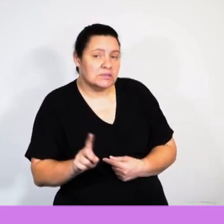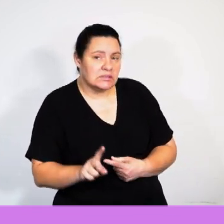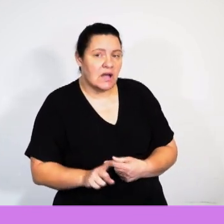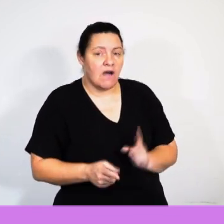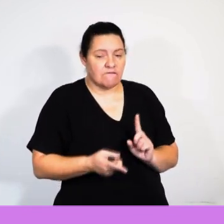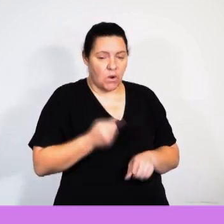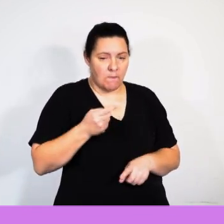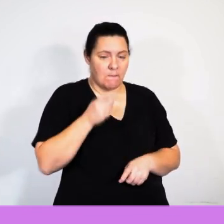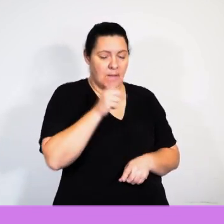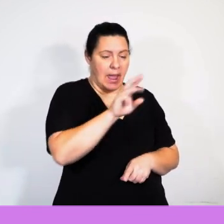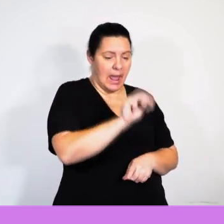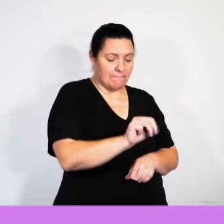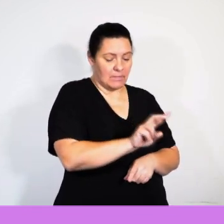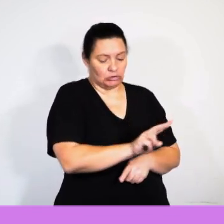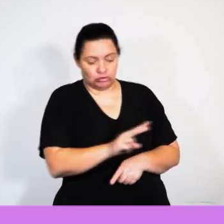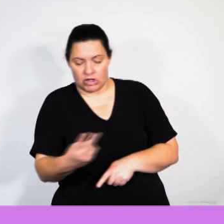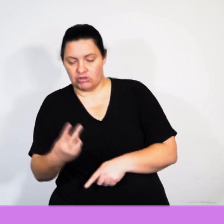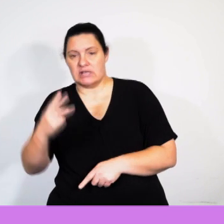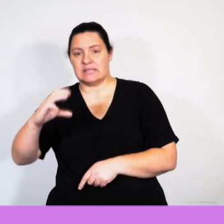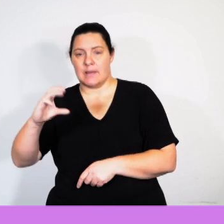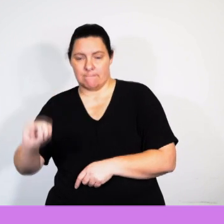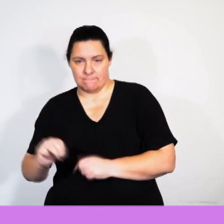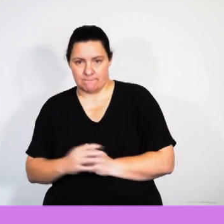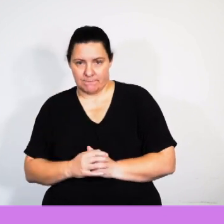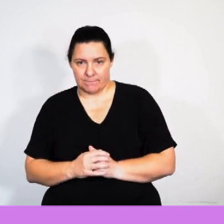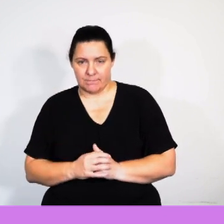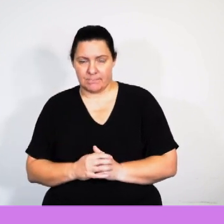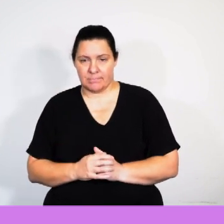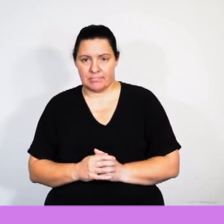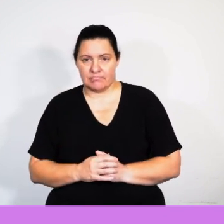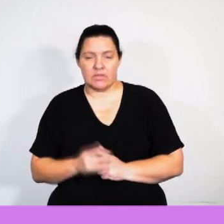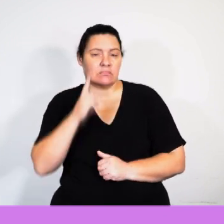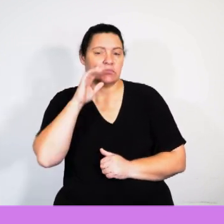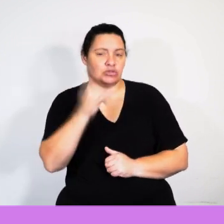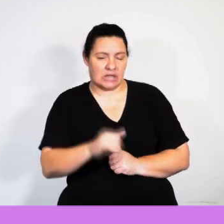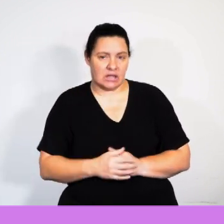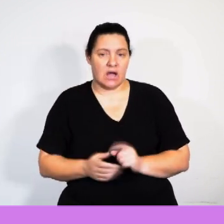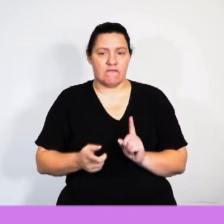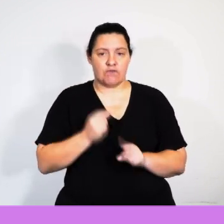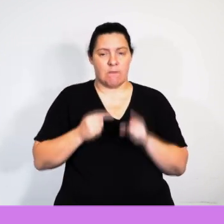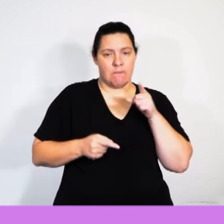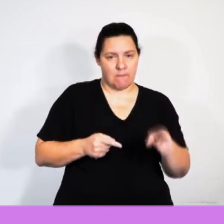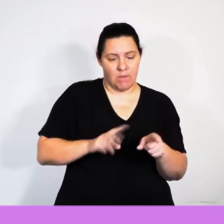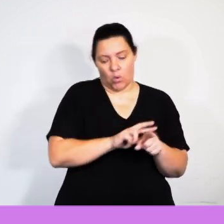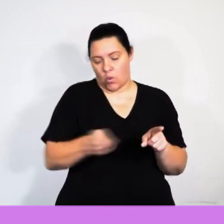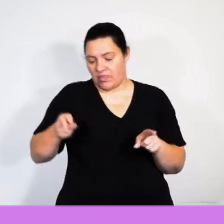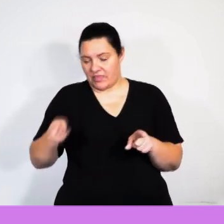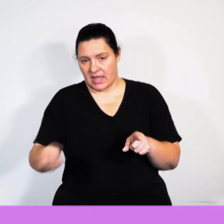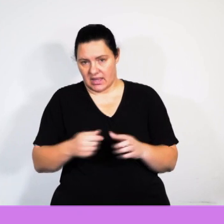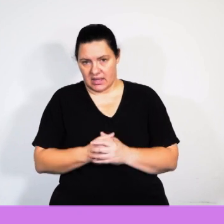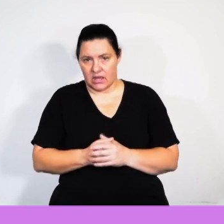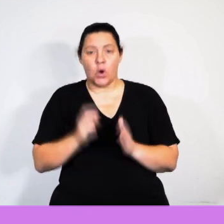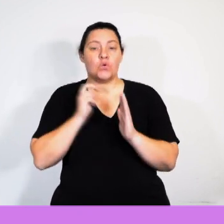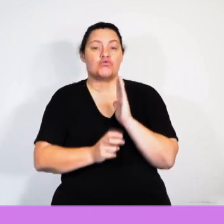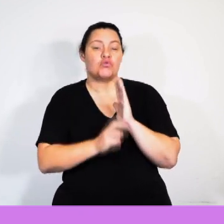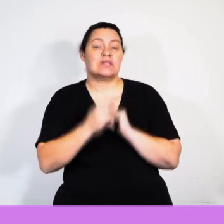to convert 2 meter to centimeter. So let's check. We are from here going